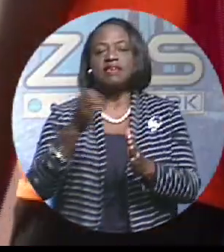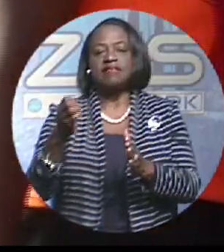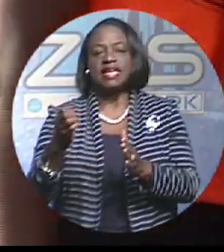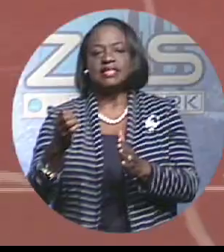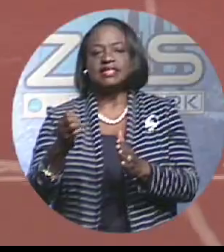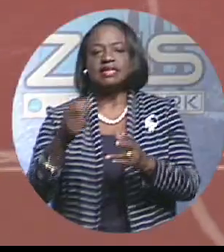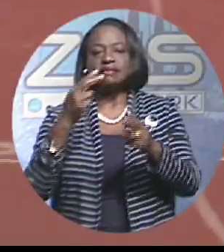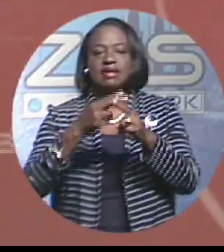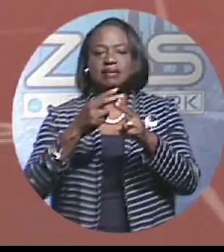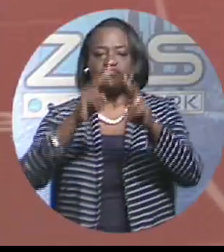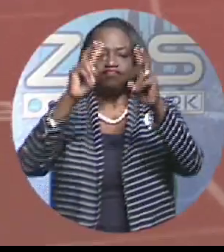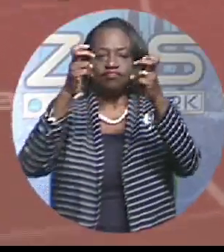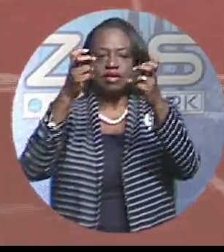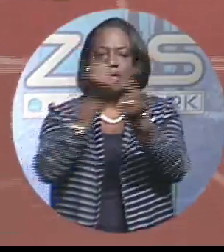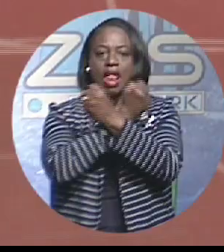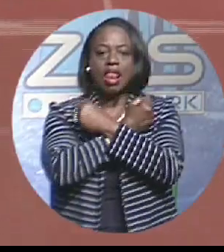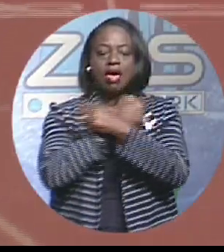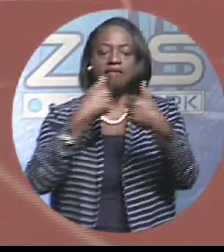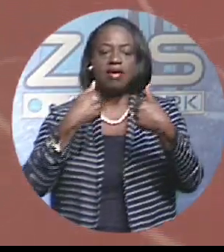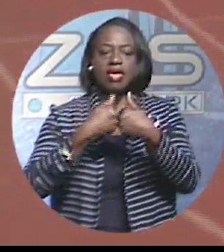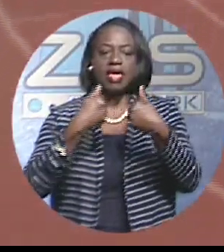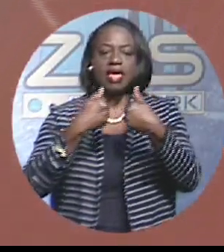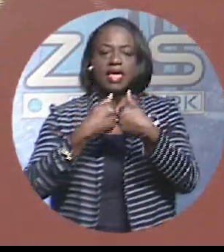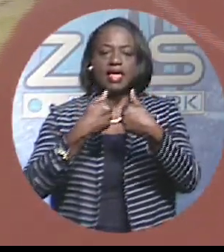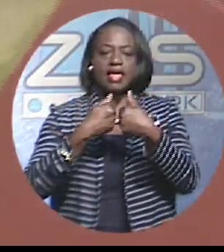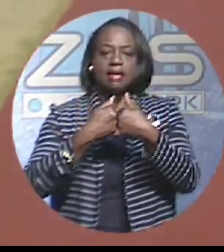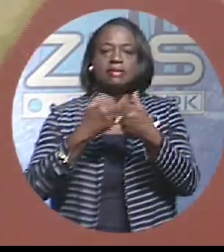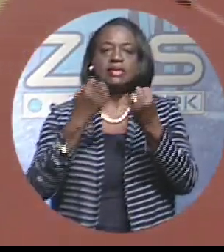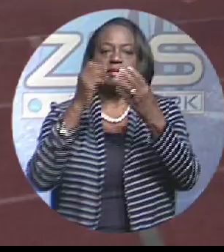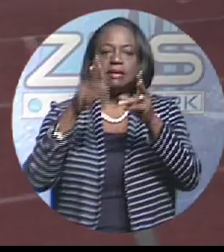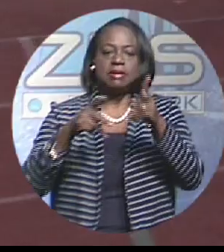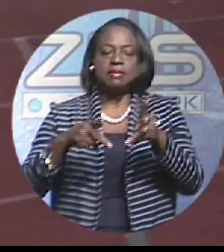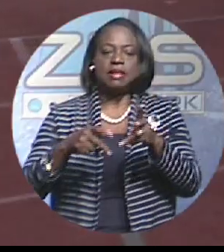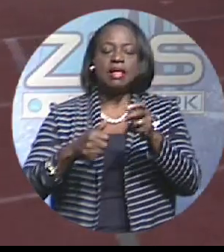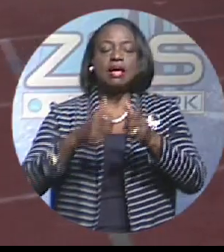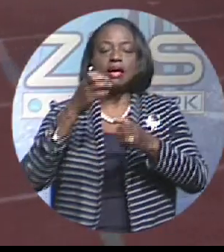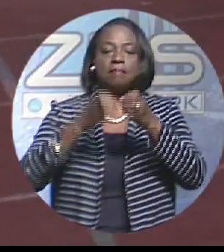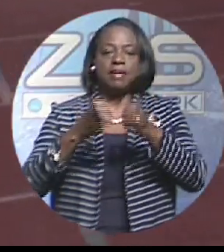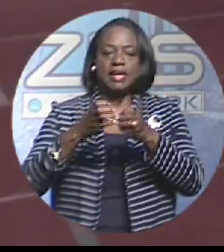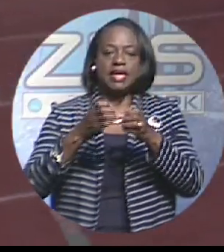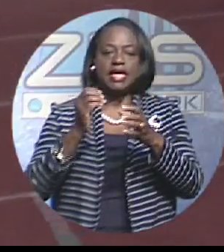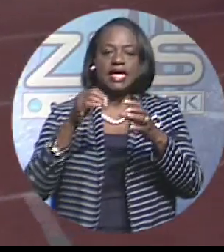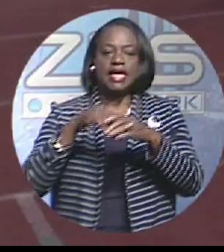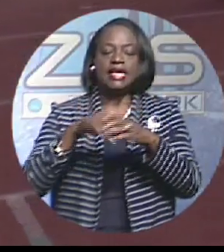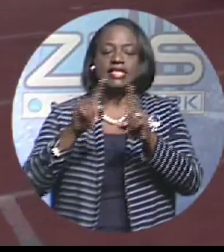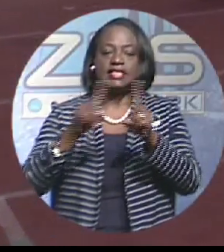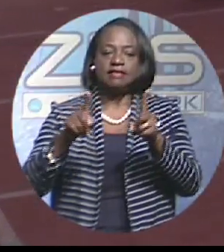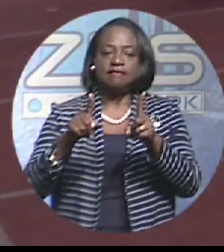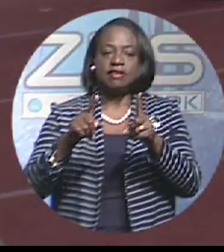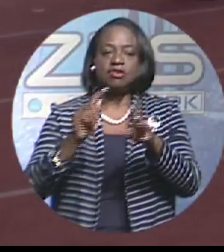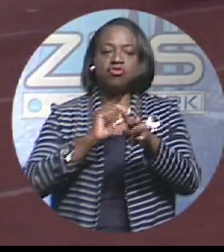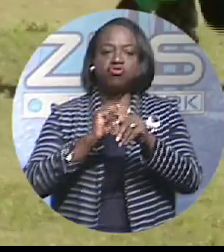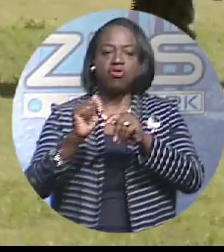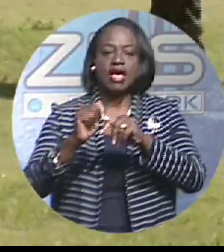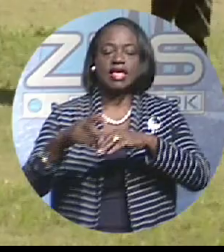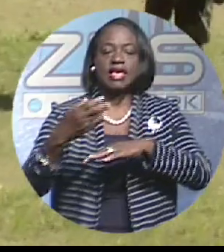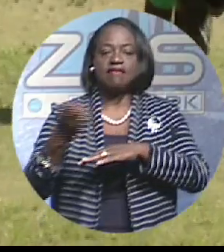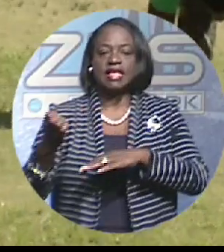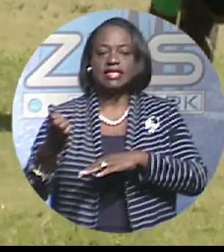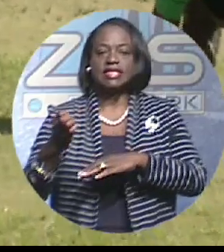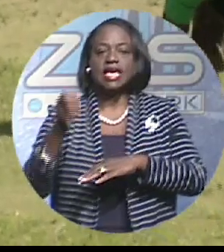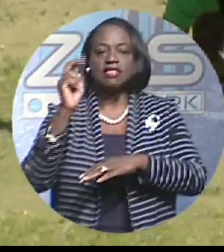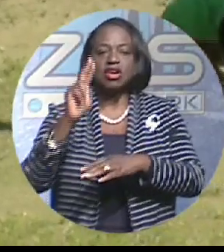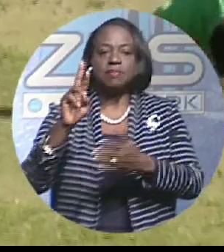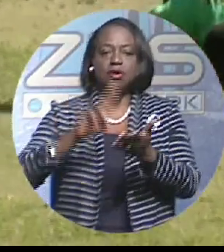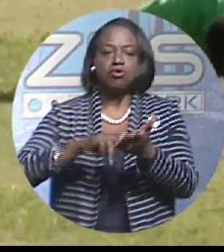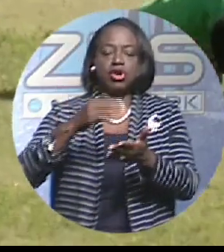featured representatives from various urban renewal centers competing in different track events. The Urban Renewal Band put on a great show for the crowd, and so